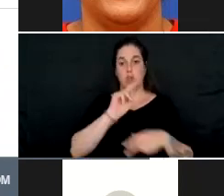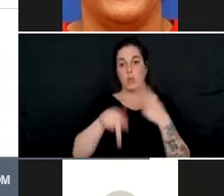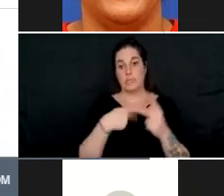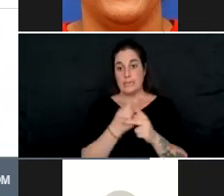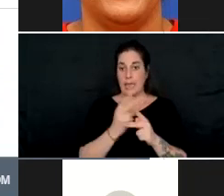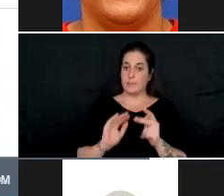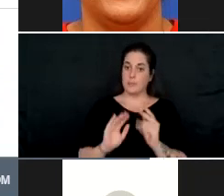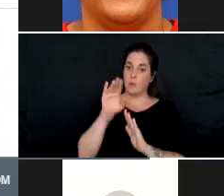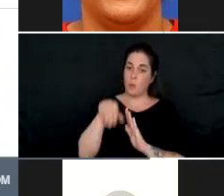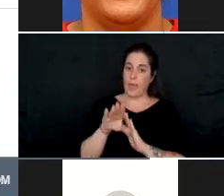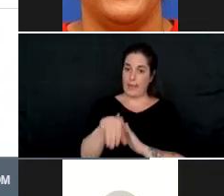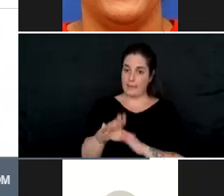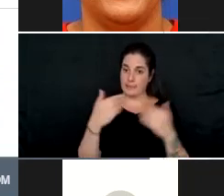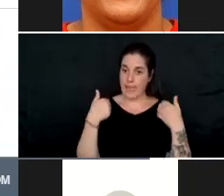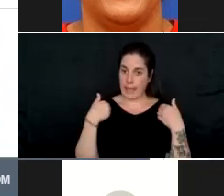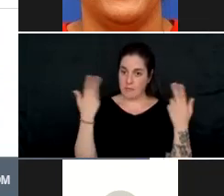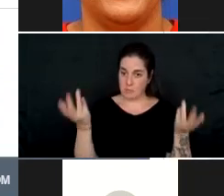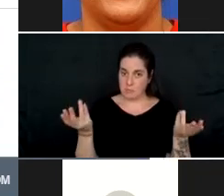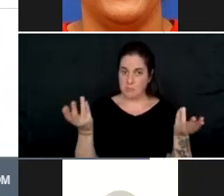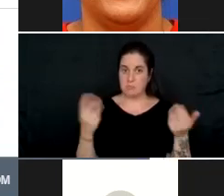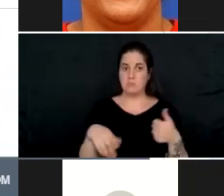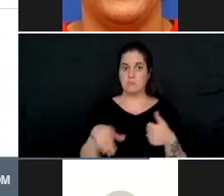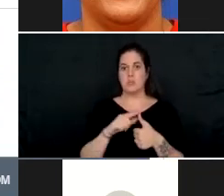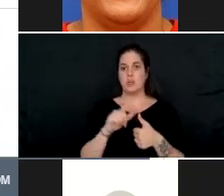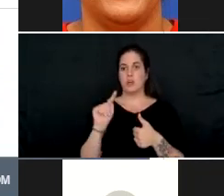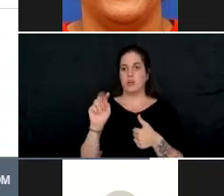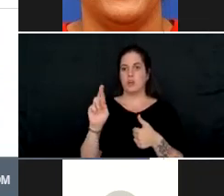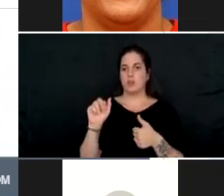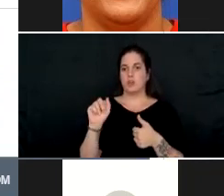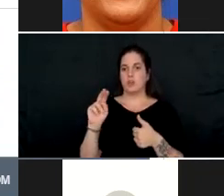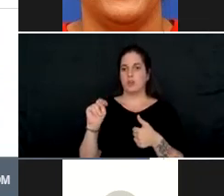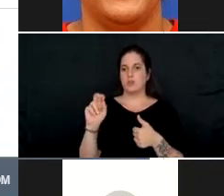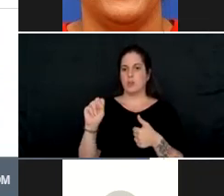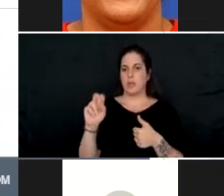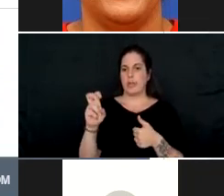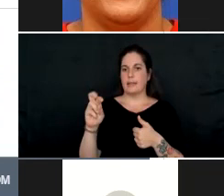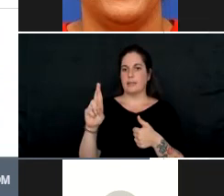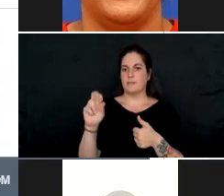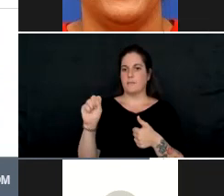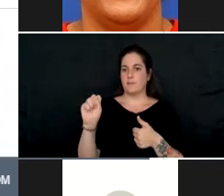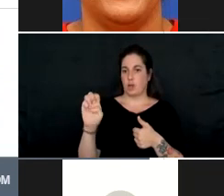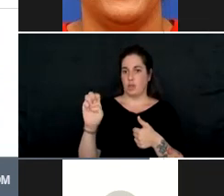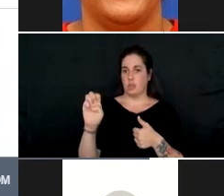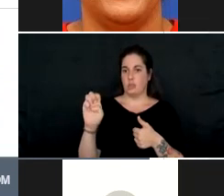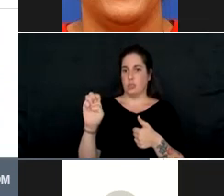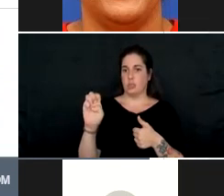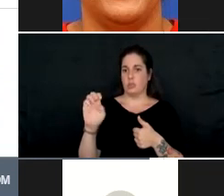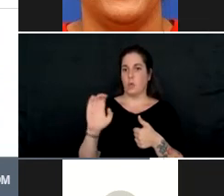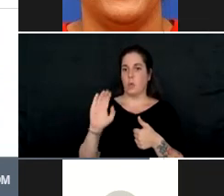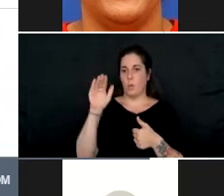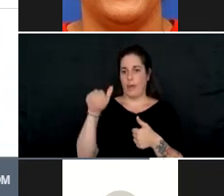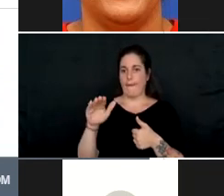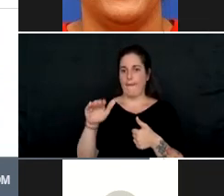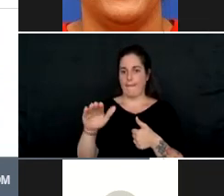there, okay? So there are transverse waves, and the transverse wave has